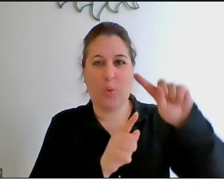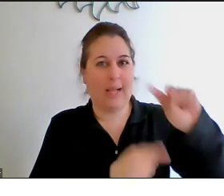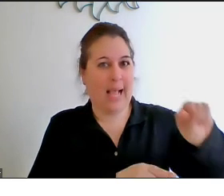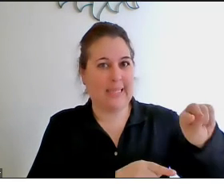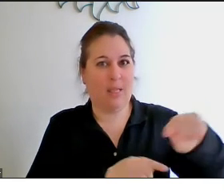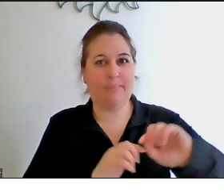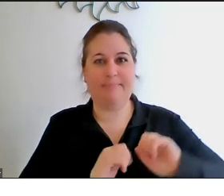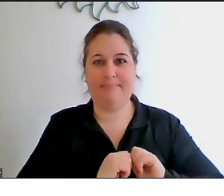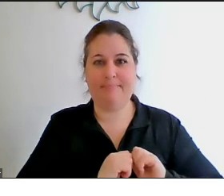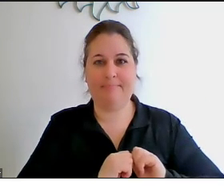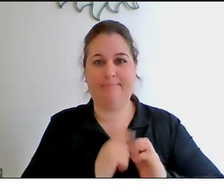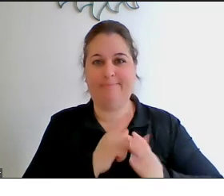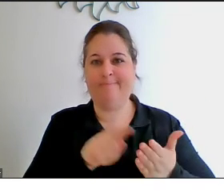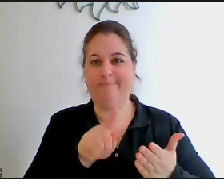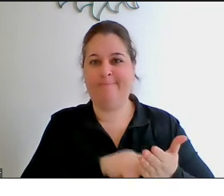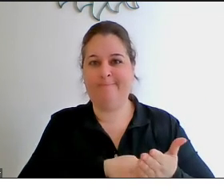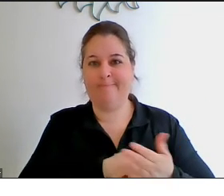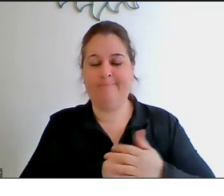cancel.